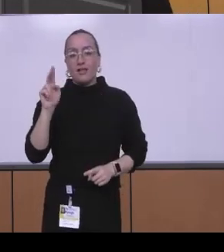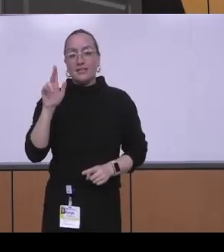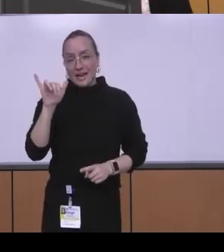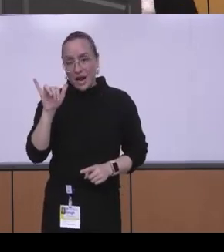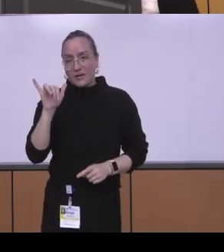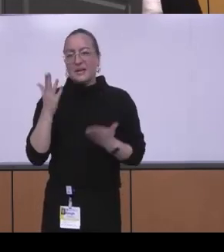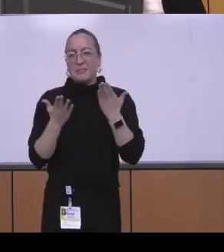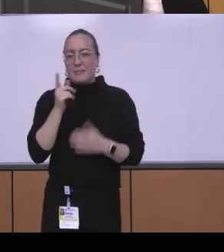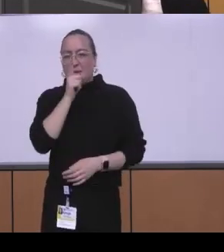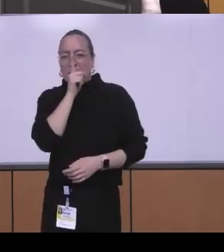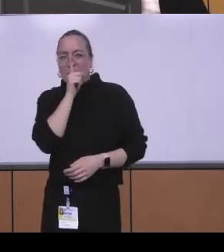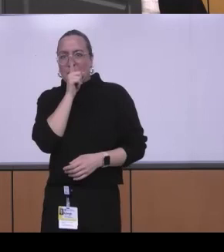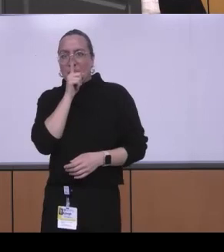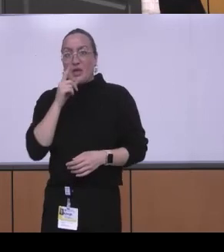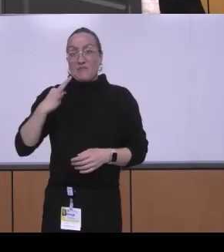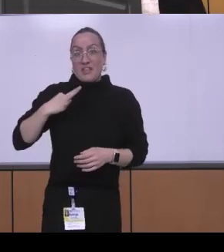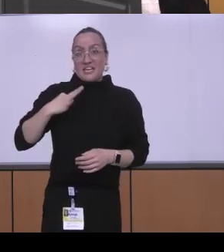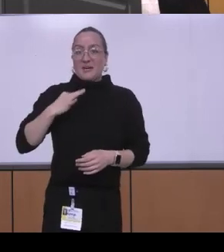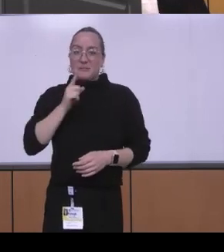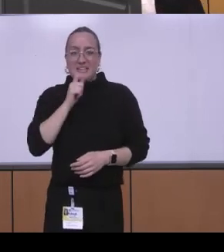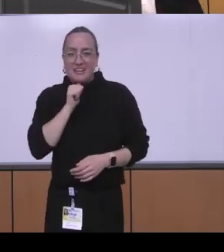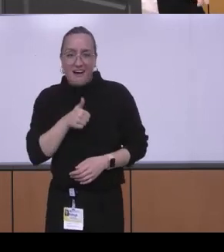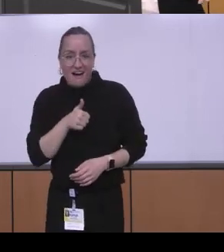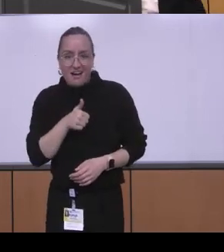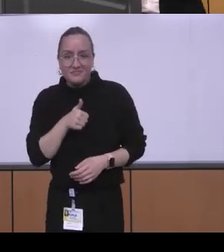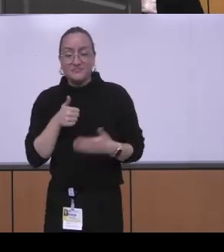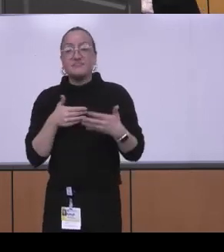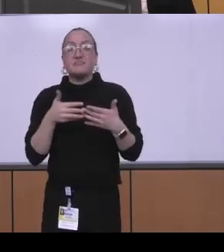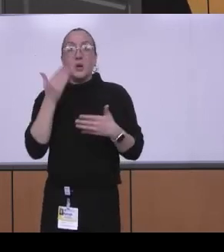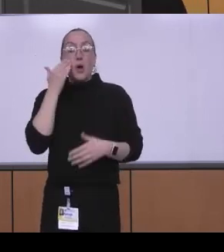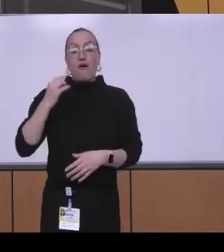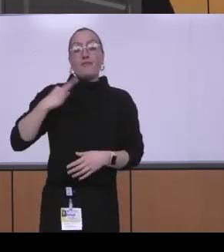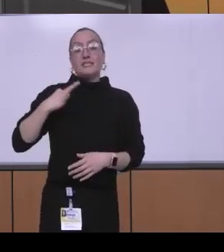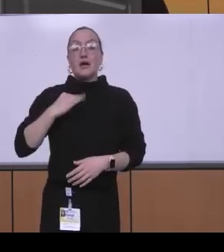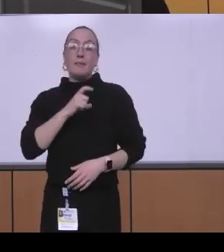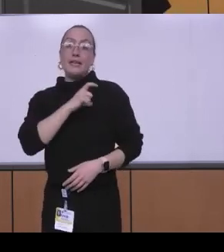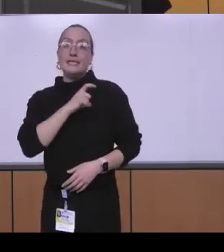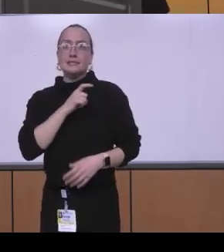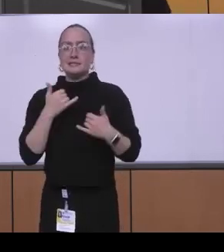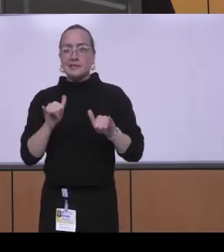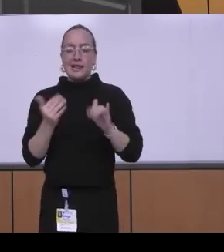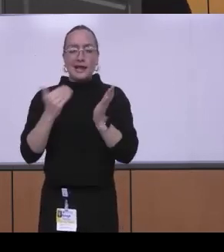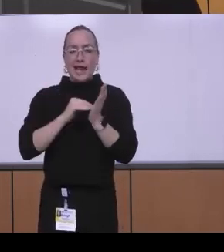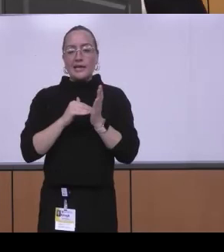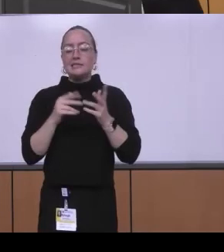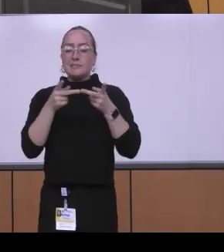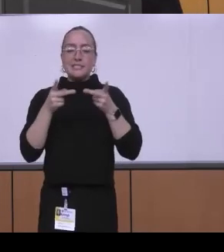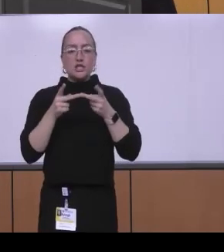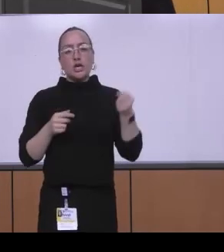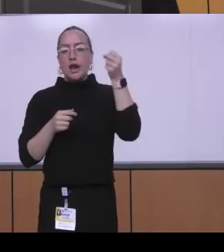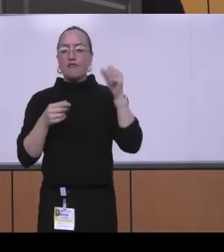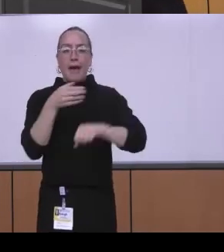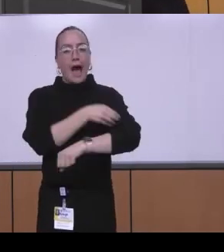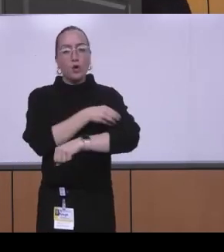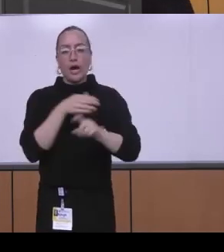court mandated, but nothing is actually voluntary. You think about placements of children where voluntary placed. This is always from a position of power and coercion. So